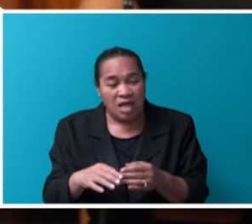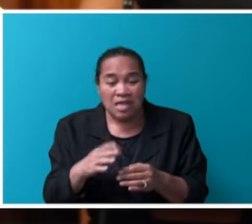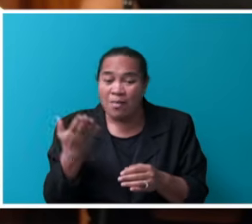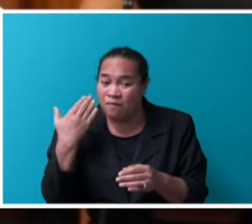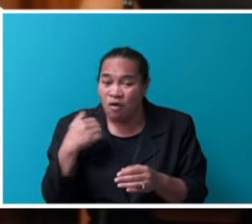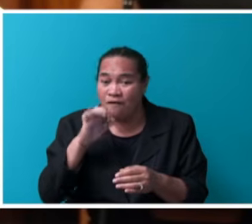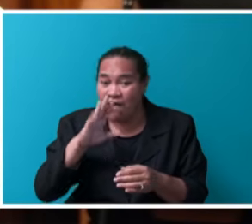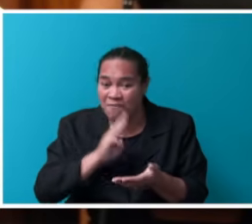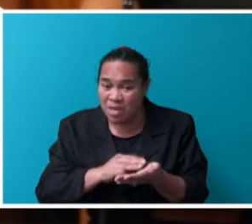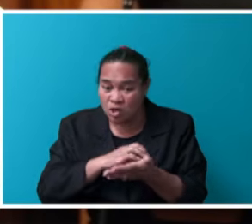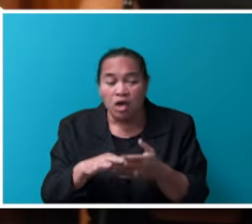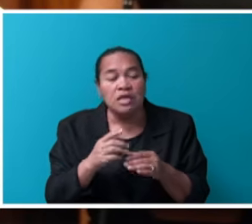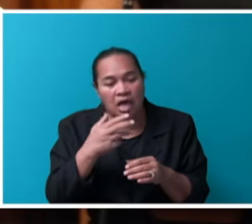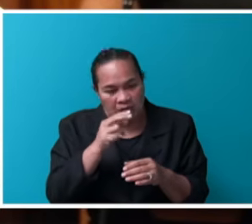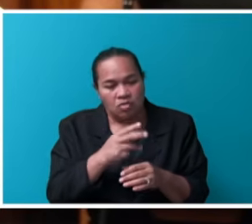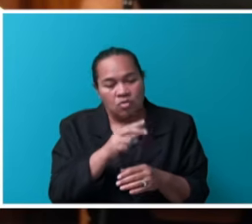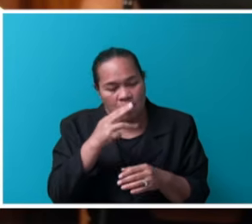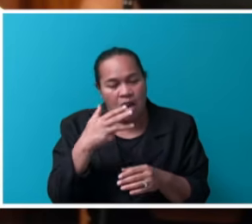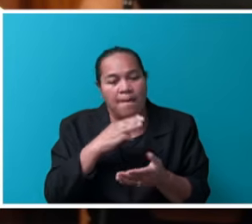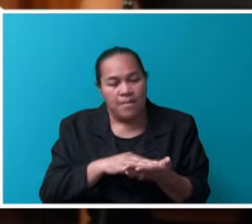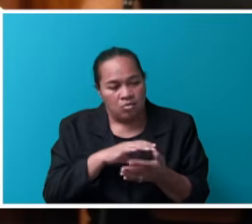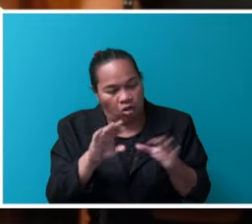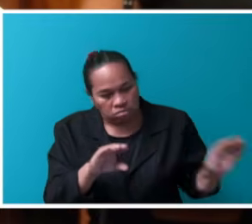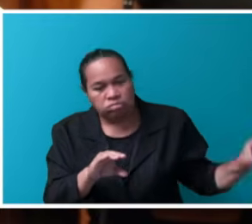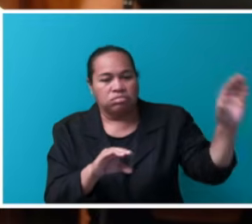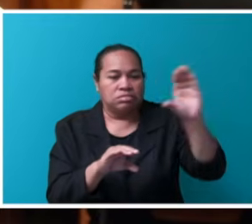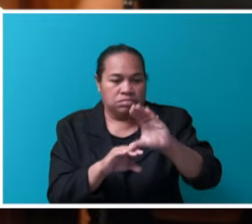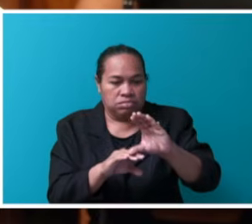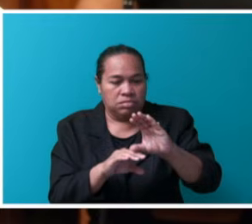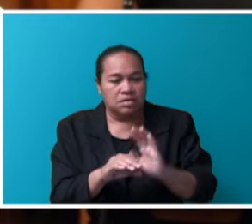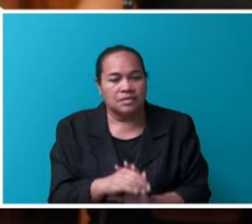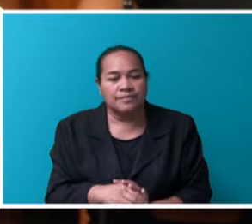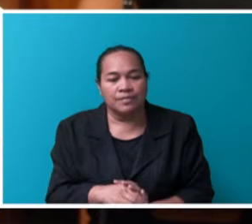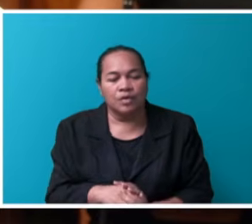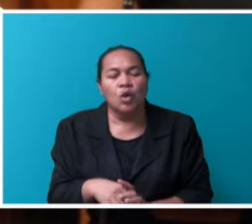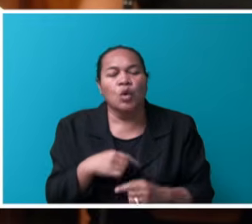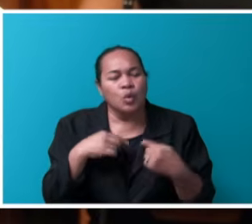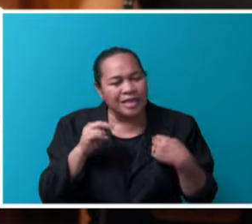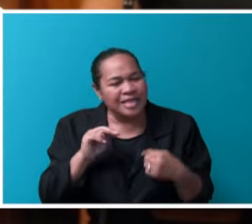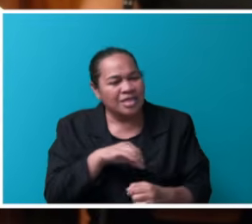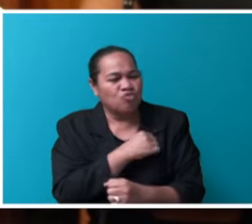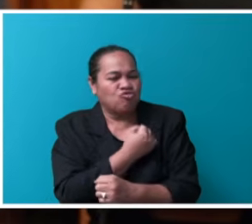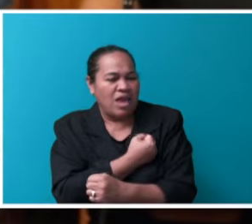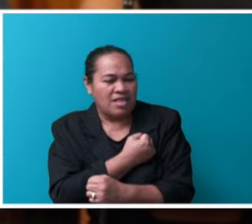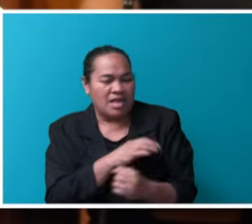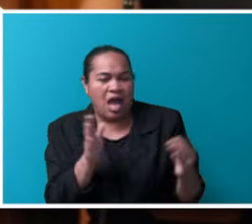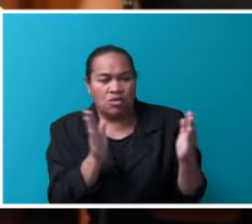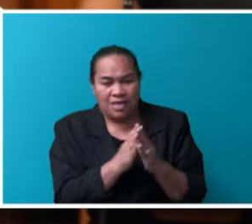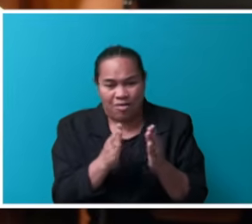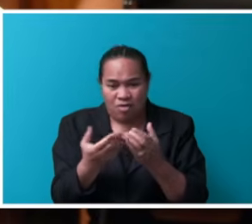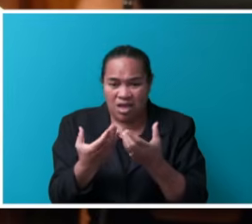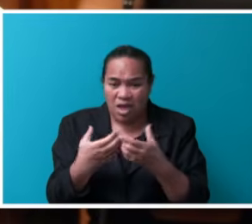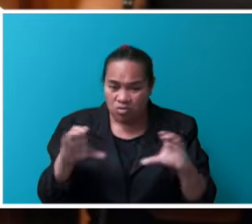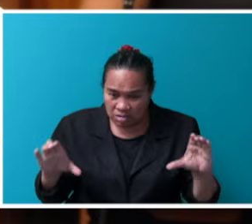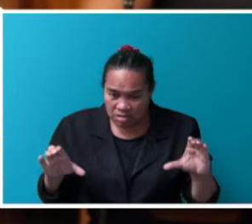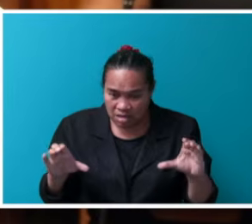been spent when the initiative was introduced. Mr. Speaker, we need to strengthen our municipalities, making them financially